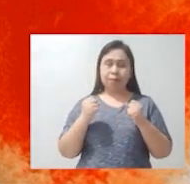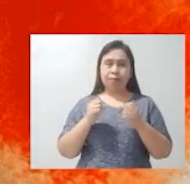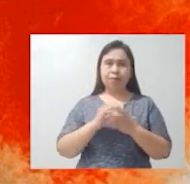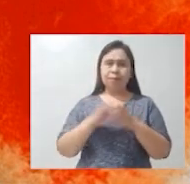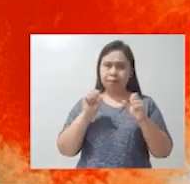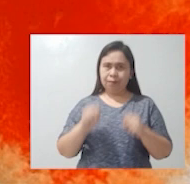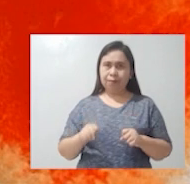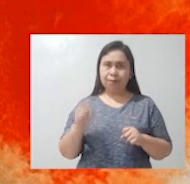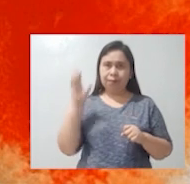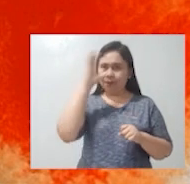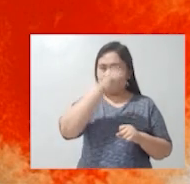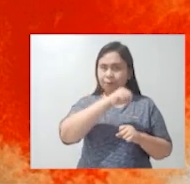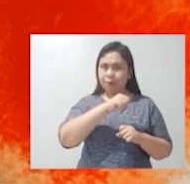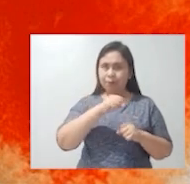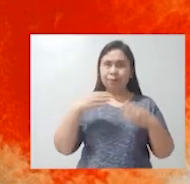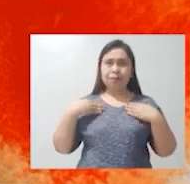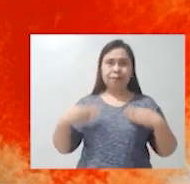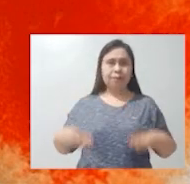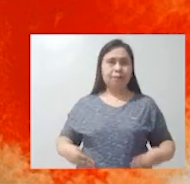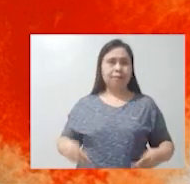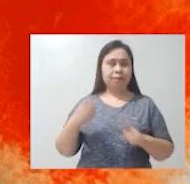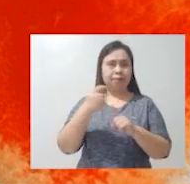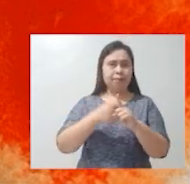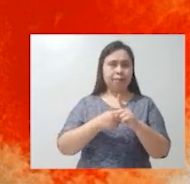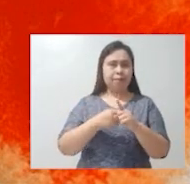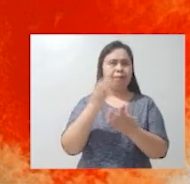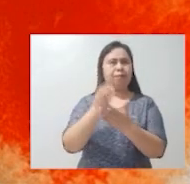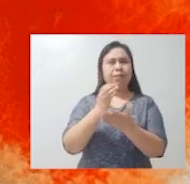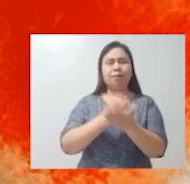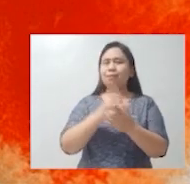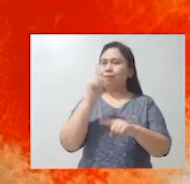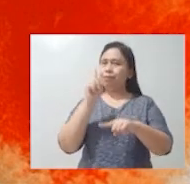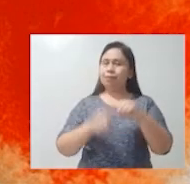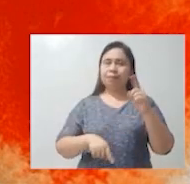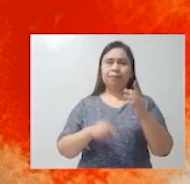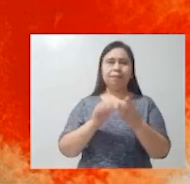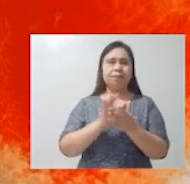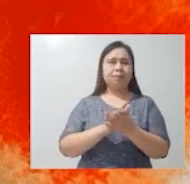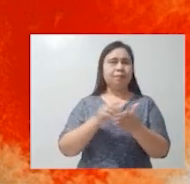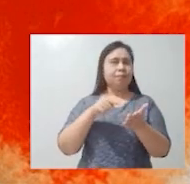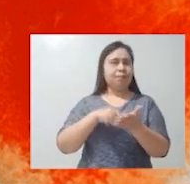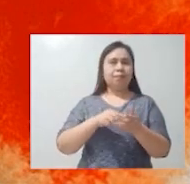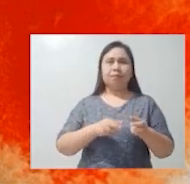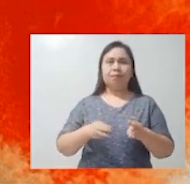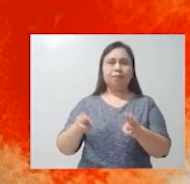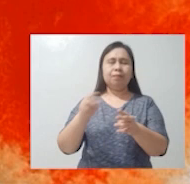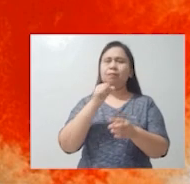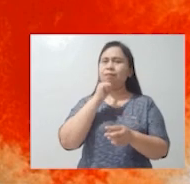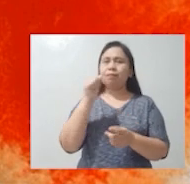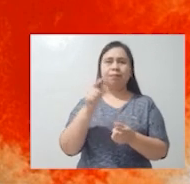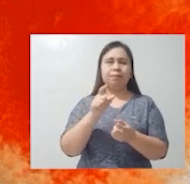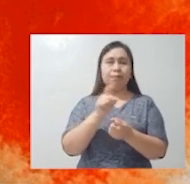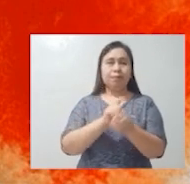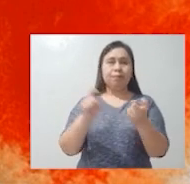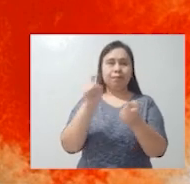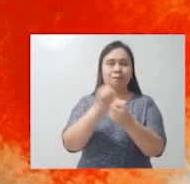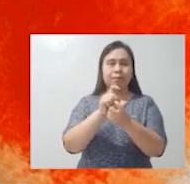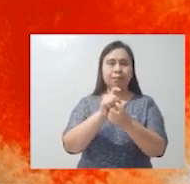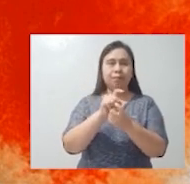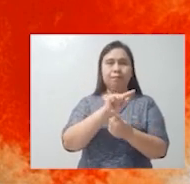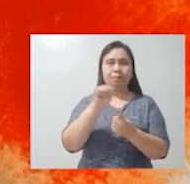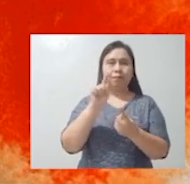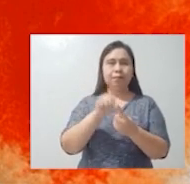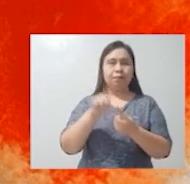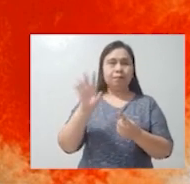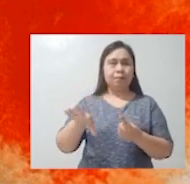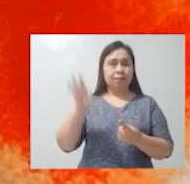is? Of course not, because this method is not accurate when finding the exact temperature of